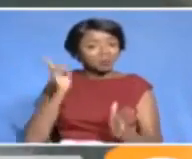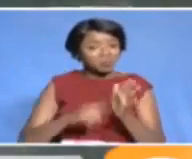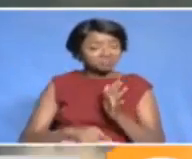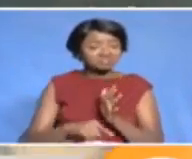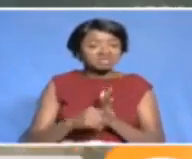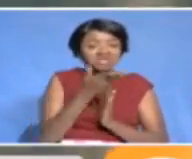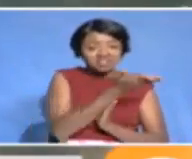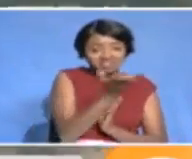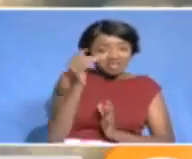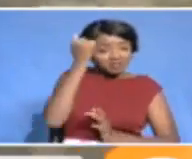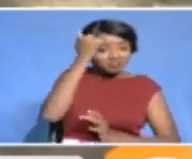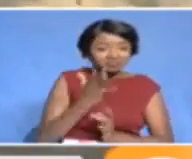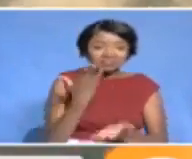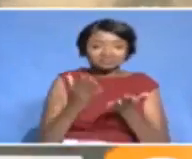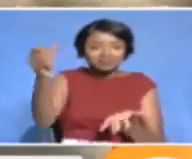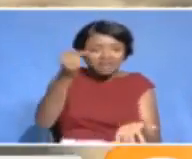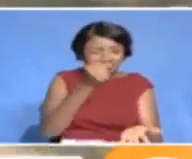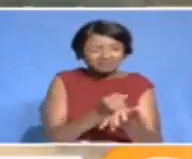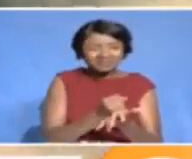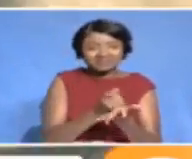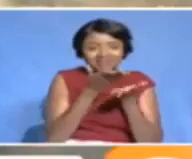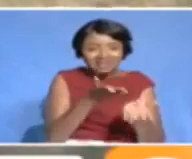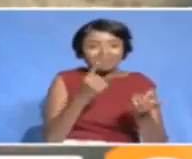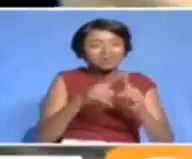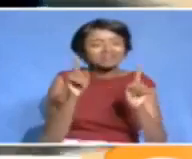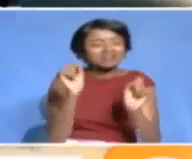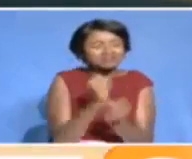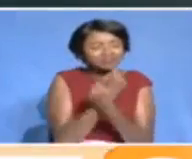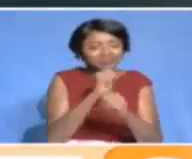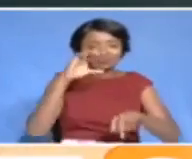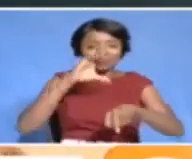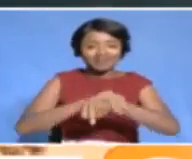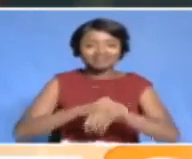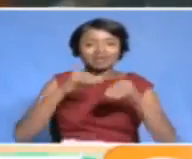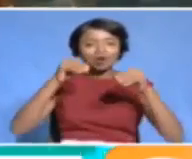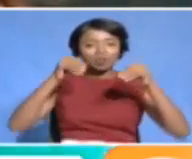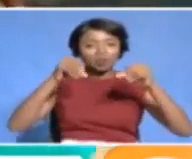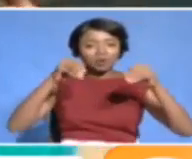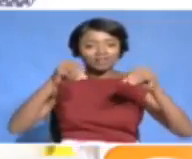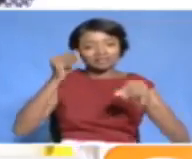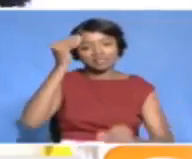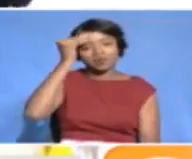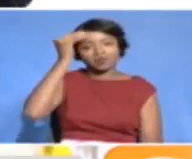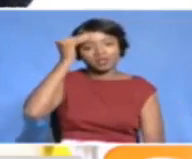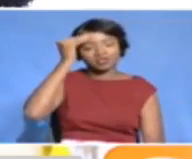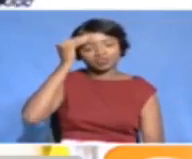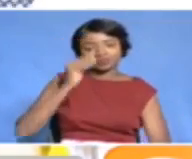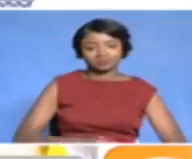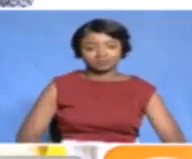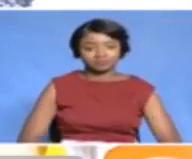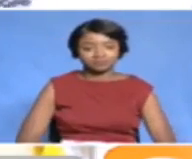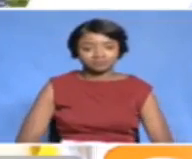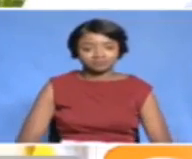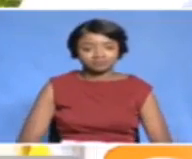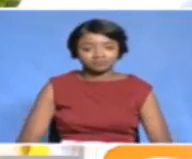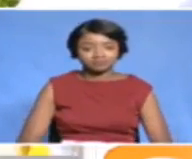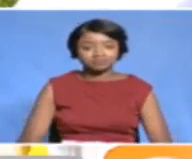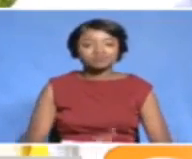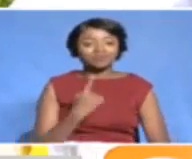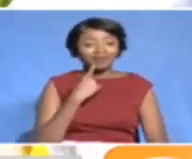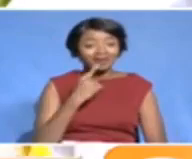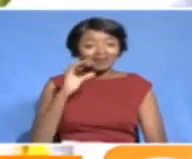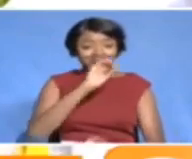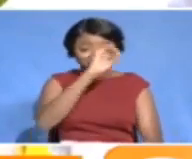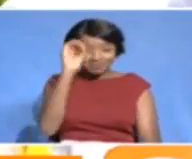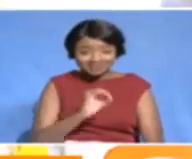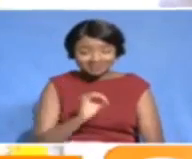been admitted into schools but may not be able to get the quality education they deserve. The 100% transition